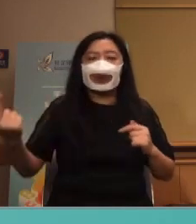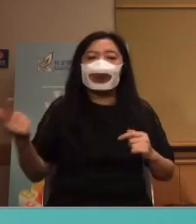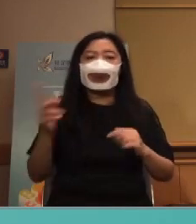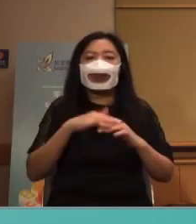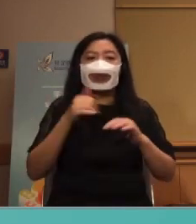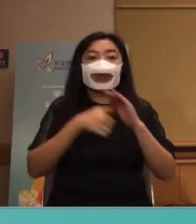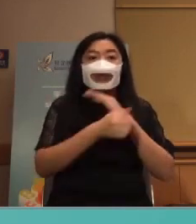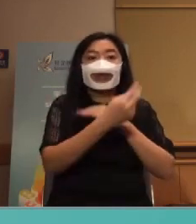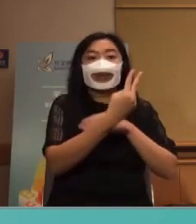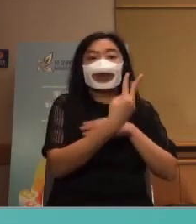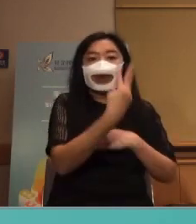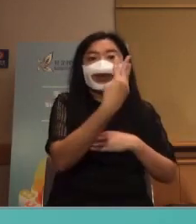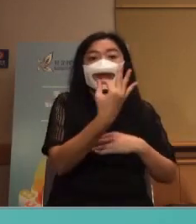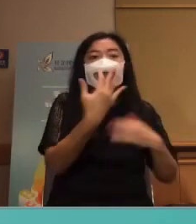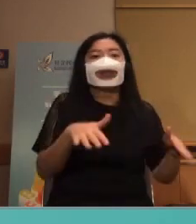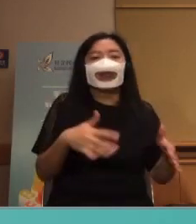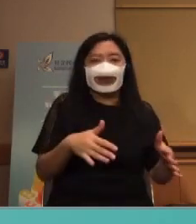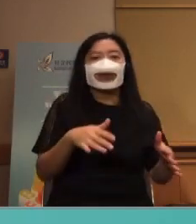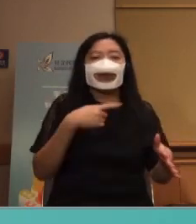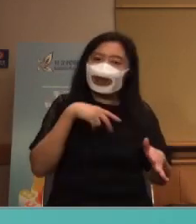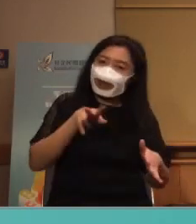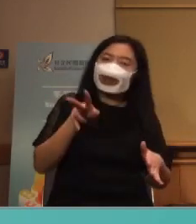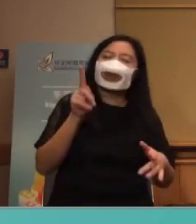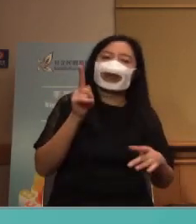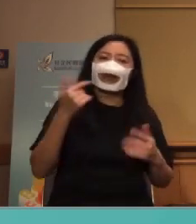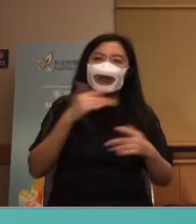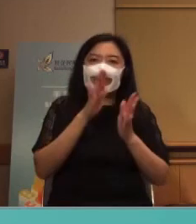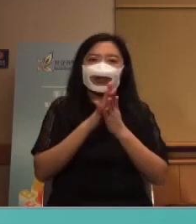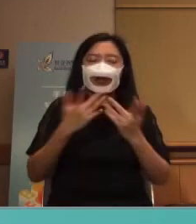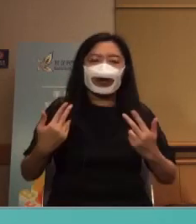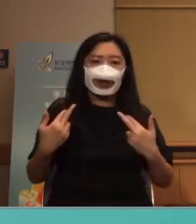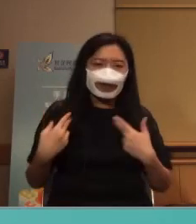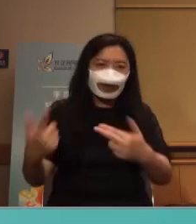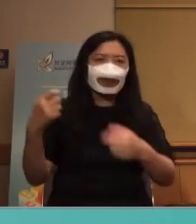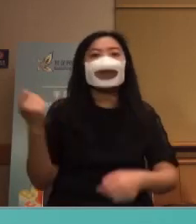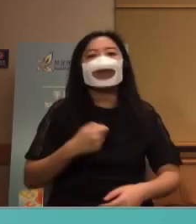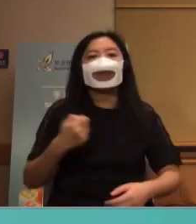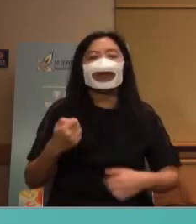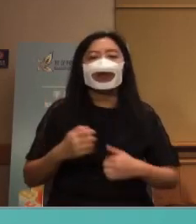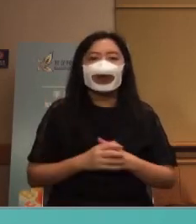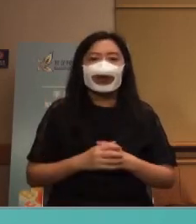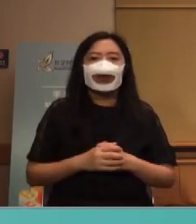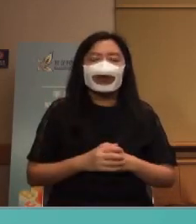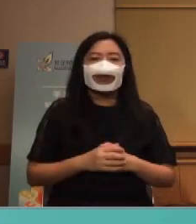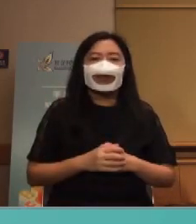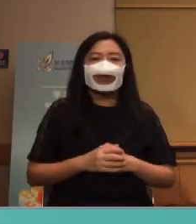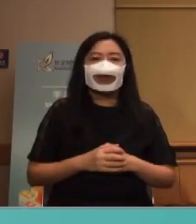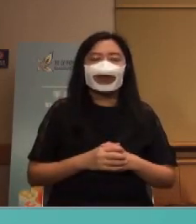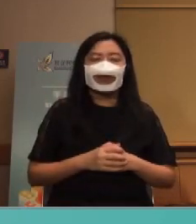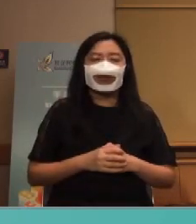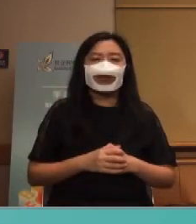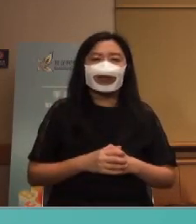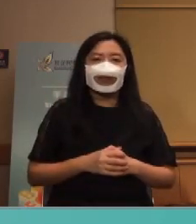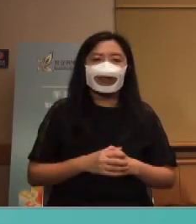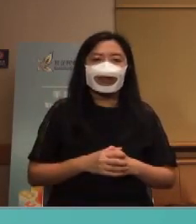happen. But like Gillian said, it's like an official and an unofficial, like P2P to actual central bank like